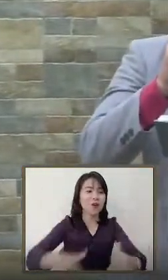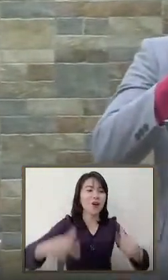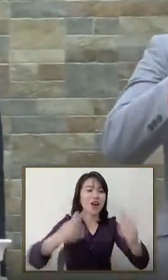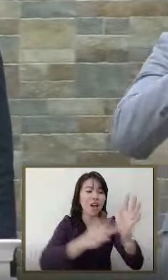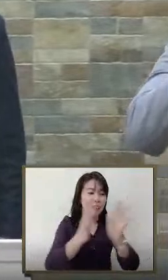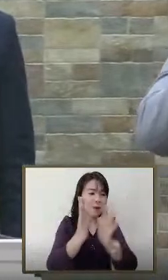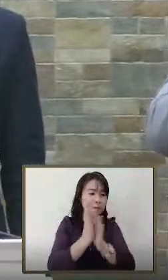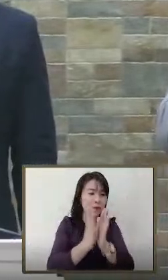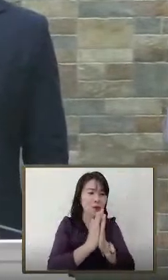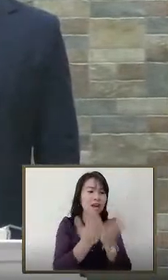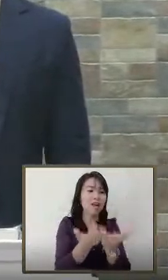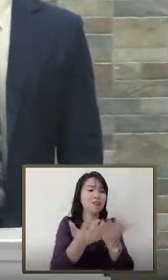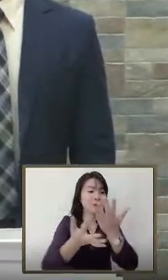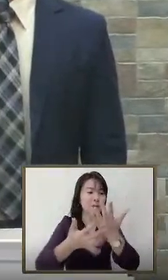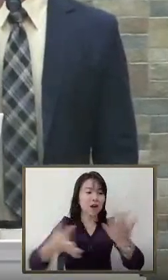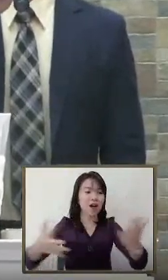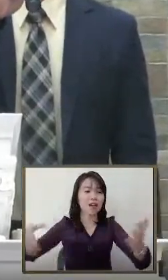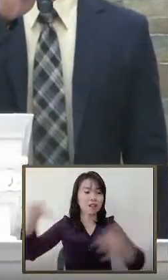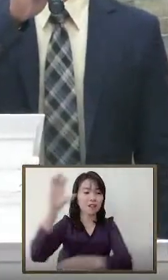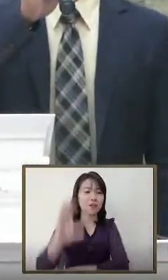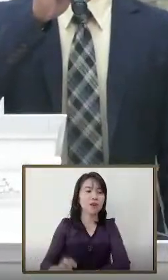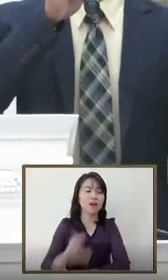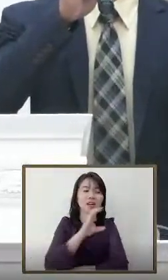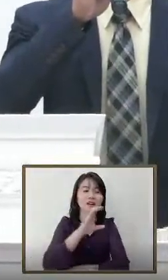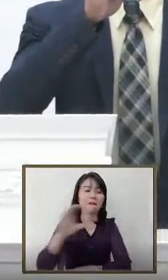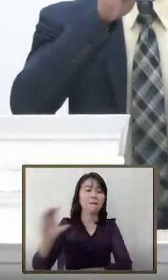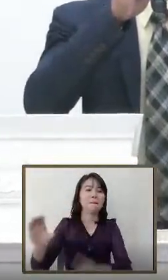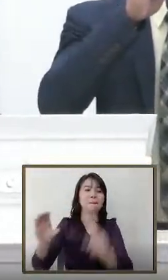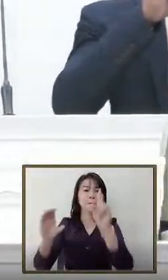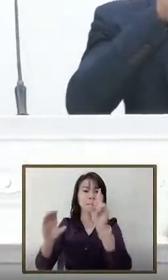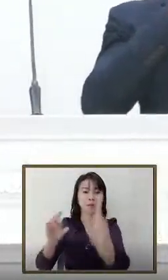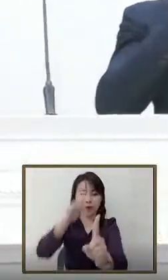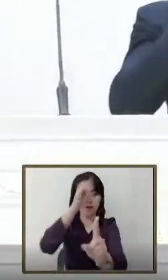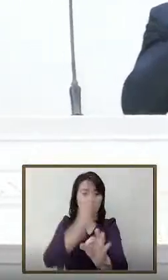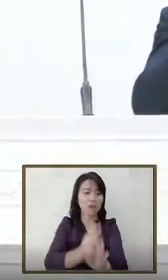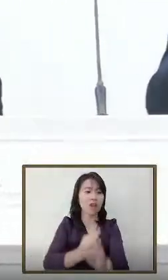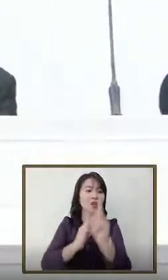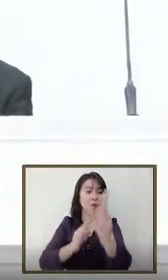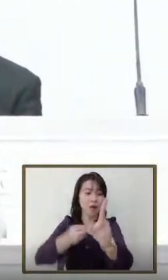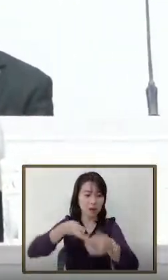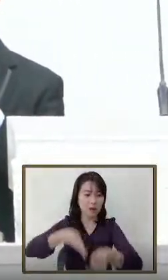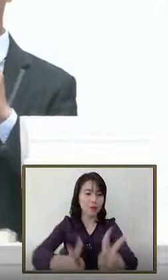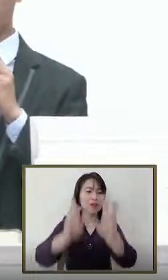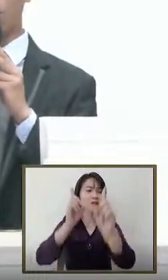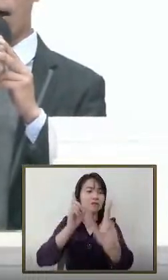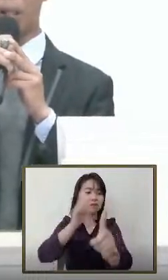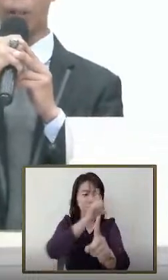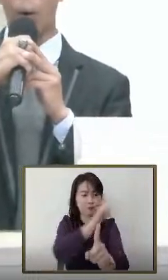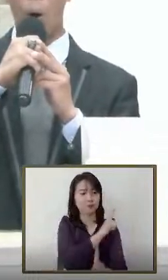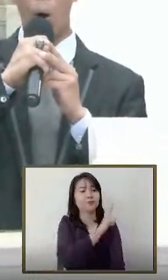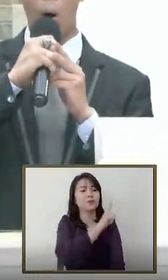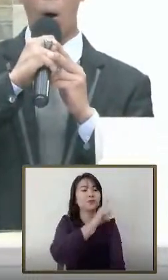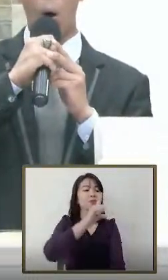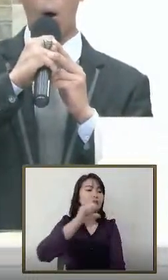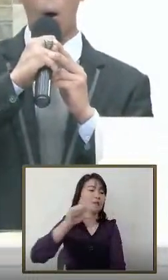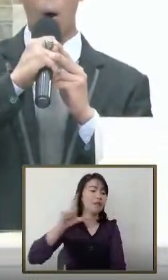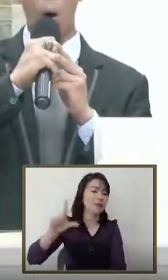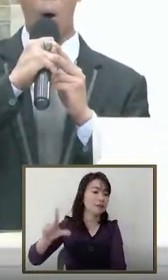for. The book and the blood and the rugged cross. One faith, one way, one